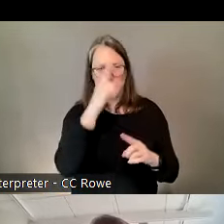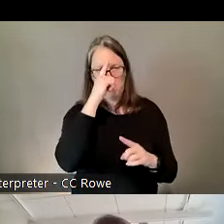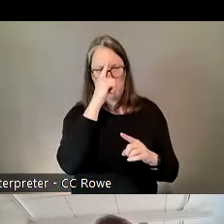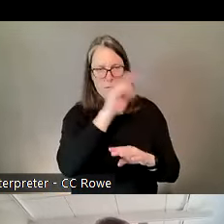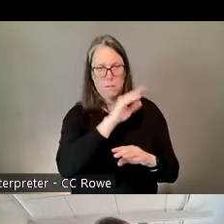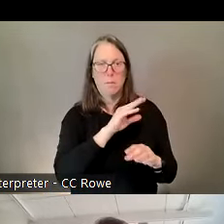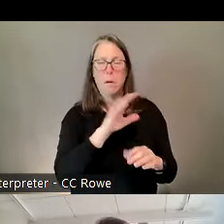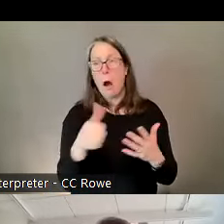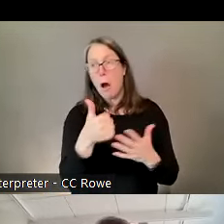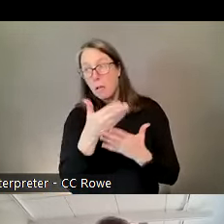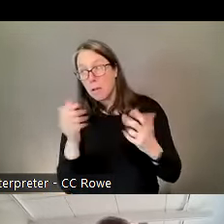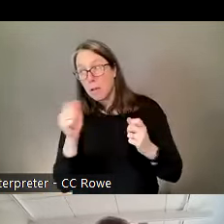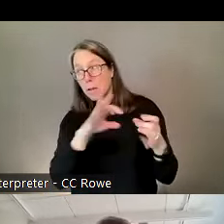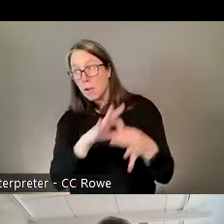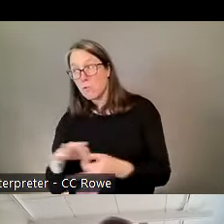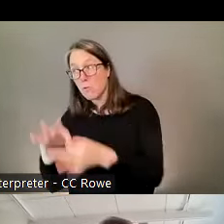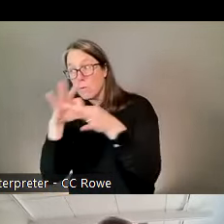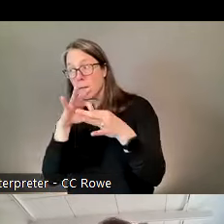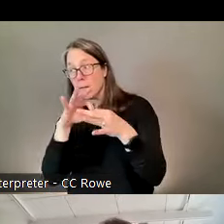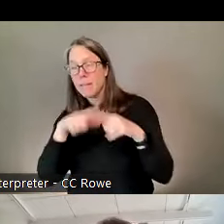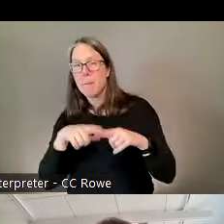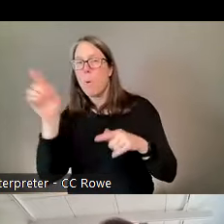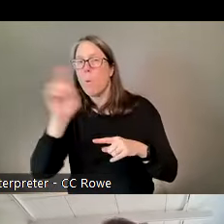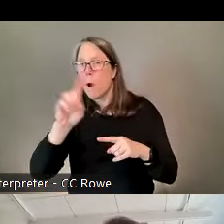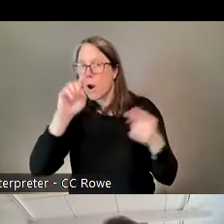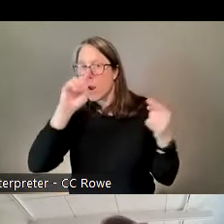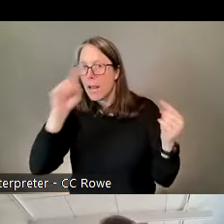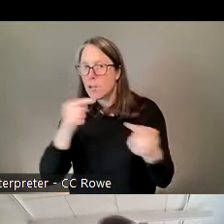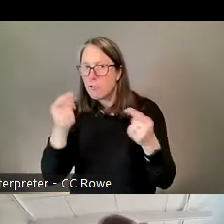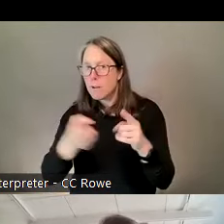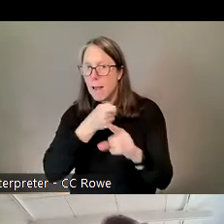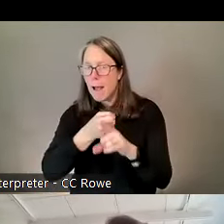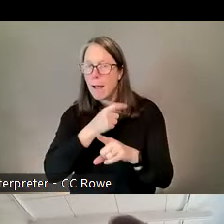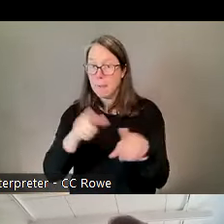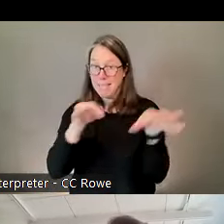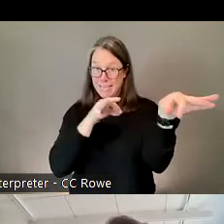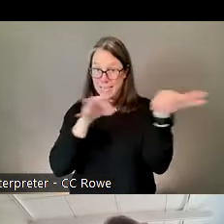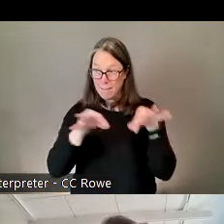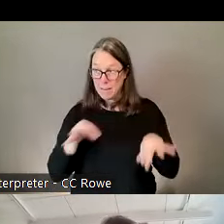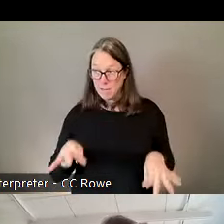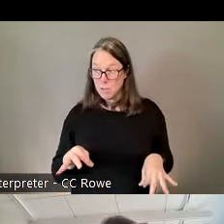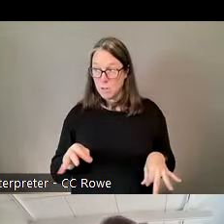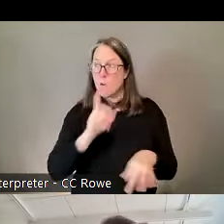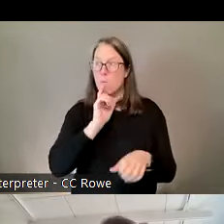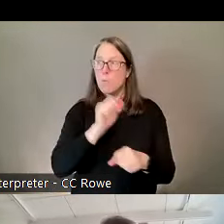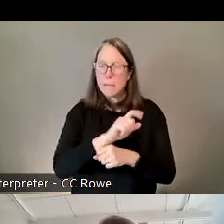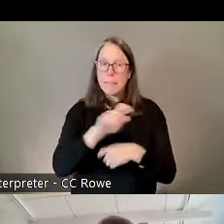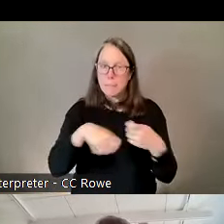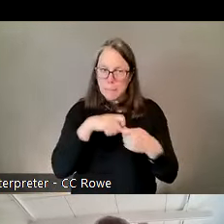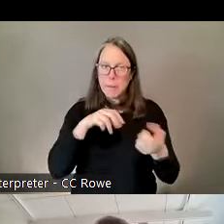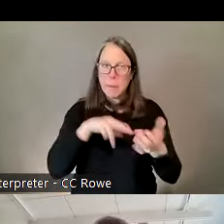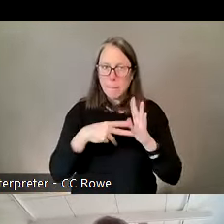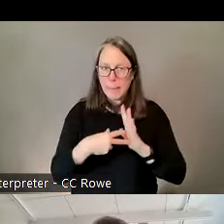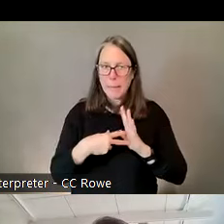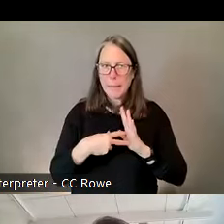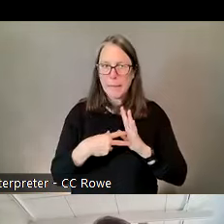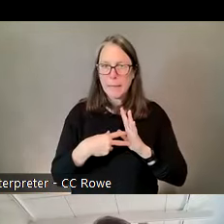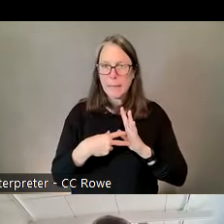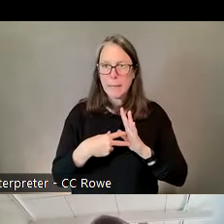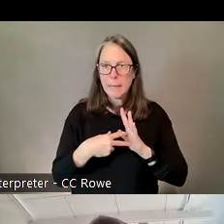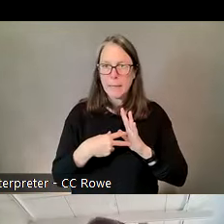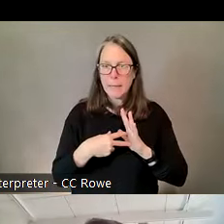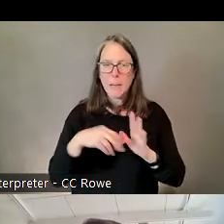with it depending on where that injury is. But that definition of cerebral palsy can be relatively specific to